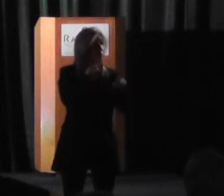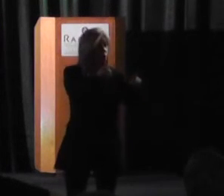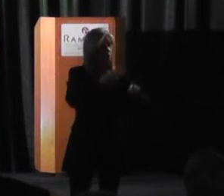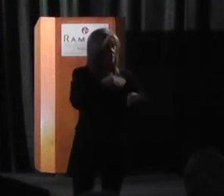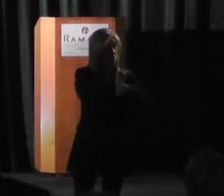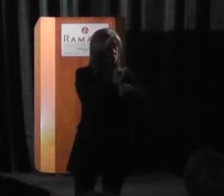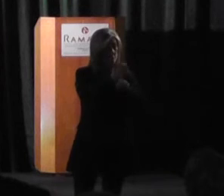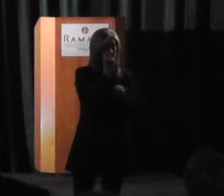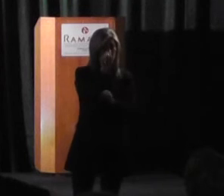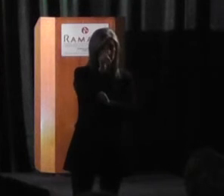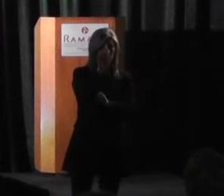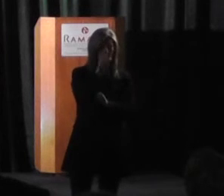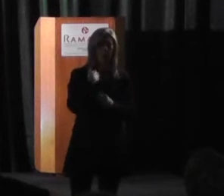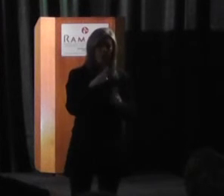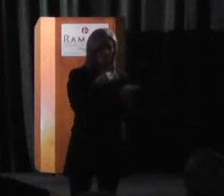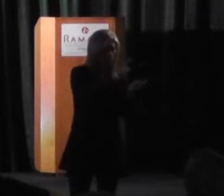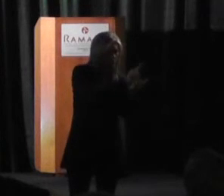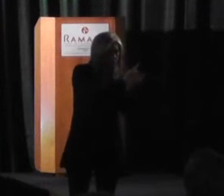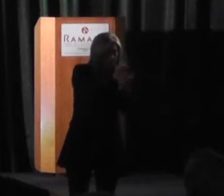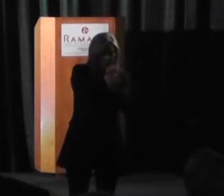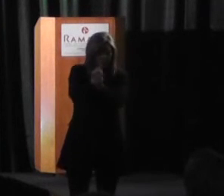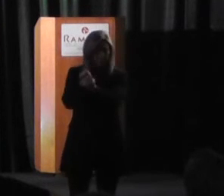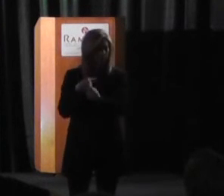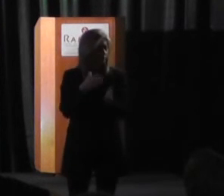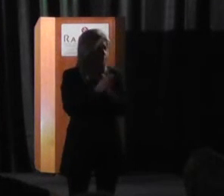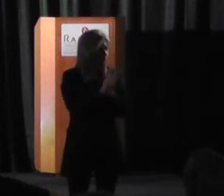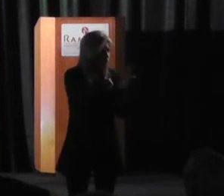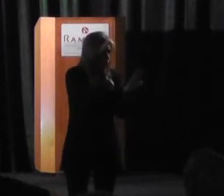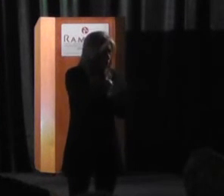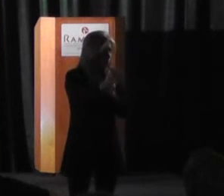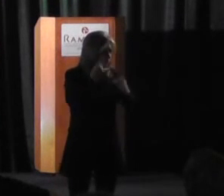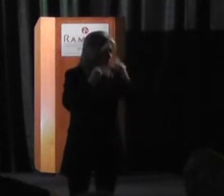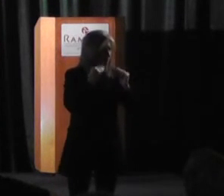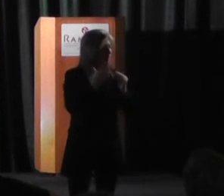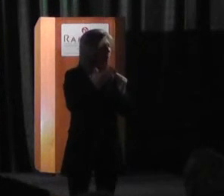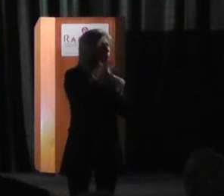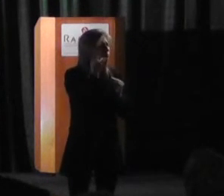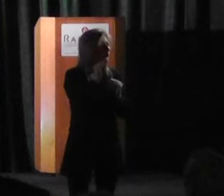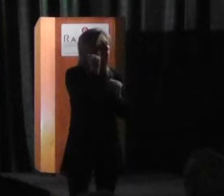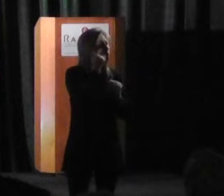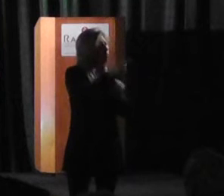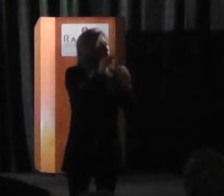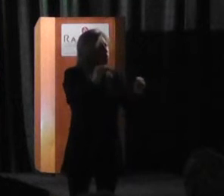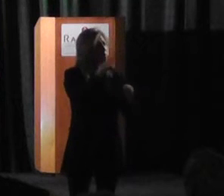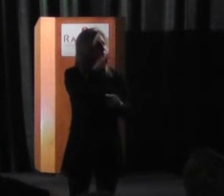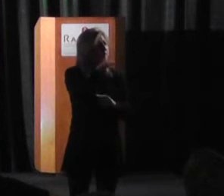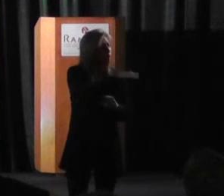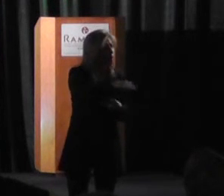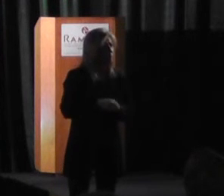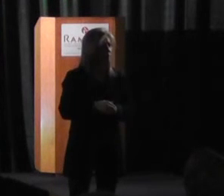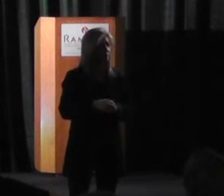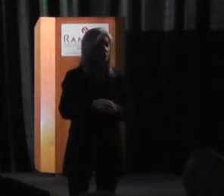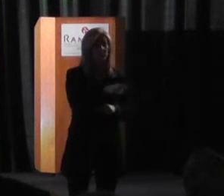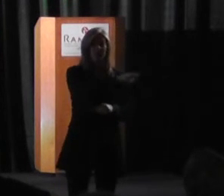speak with a lot of people who stutter about things they feel they might have done in their lives had they not stuttered. Things like answering questions